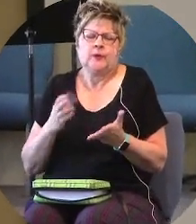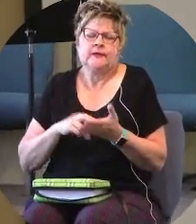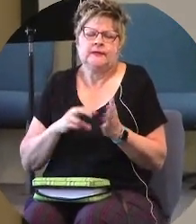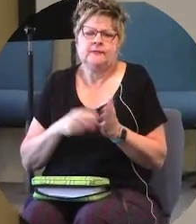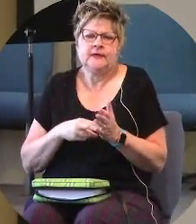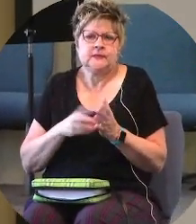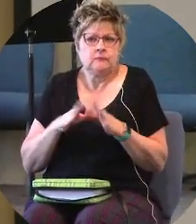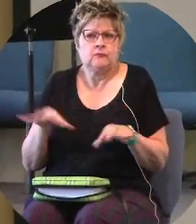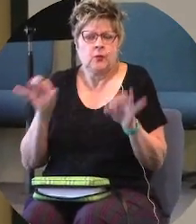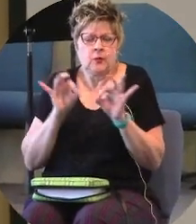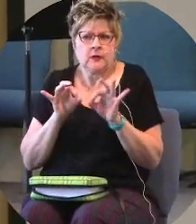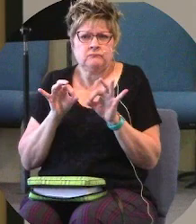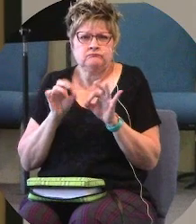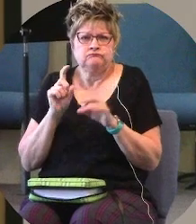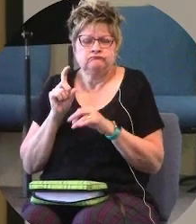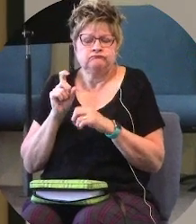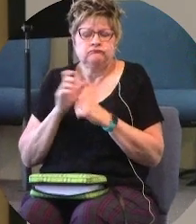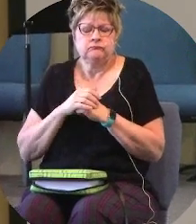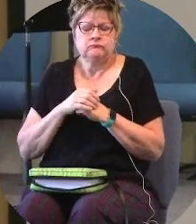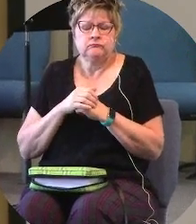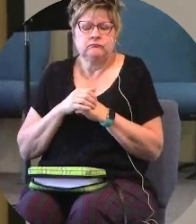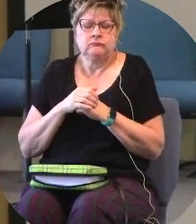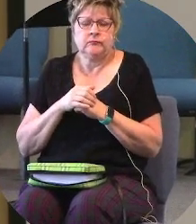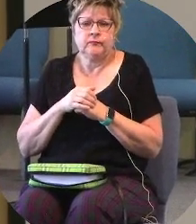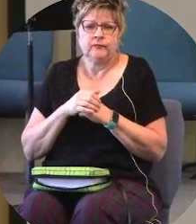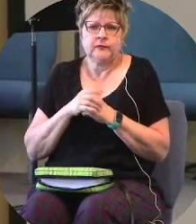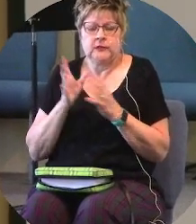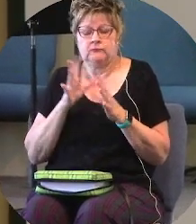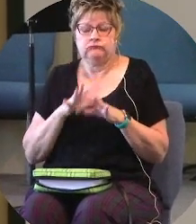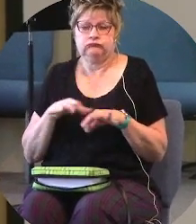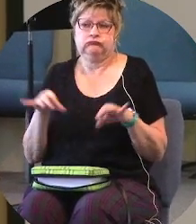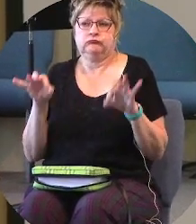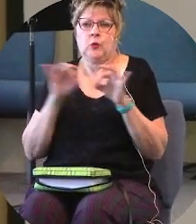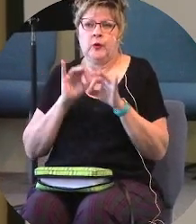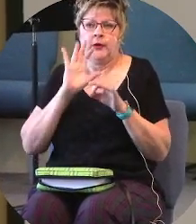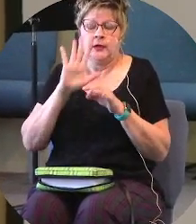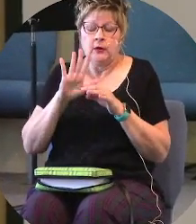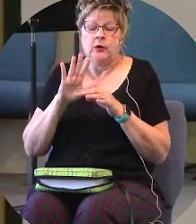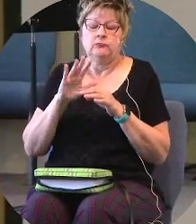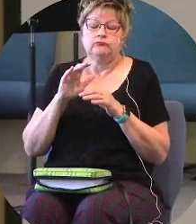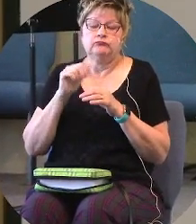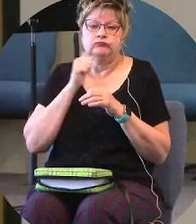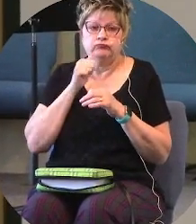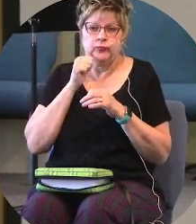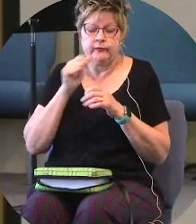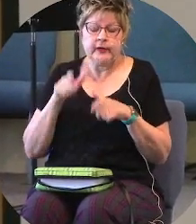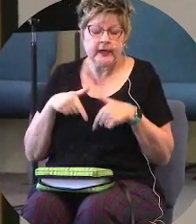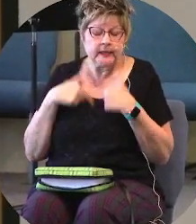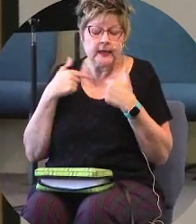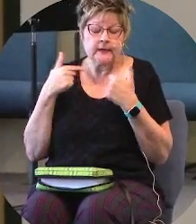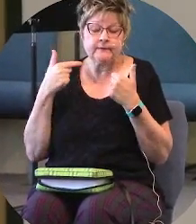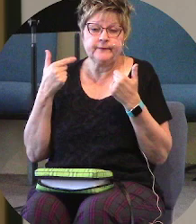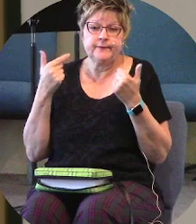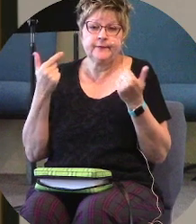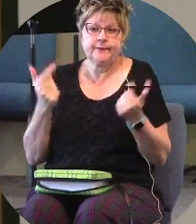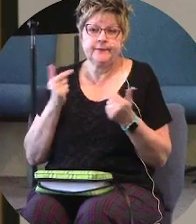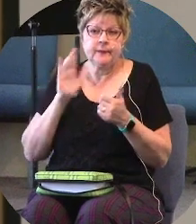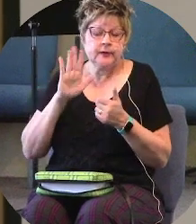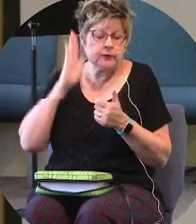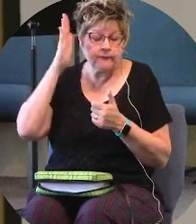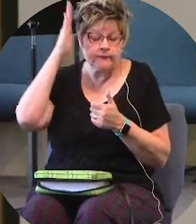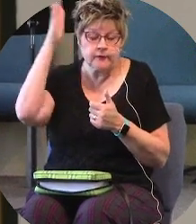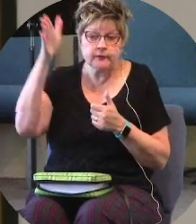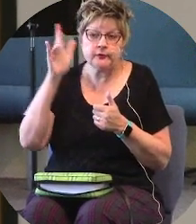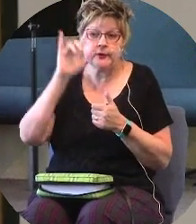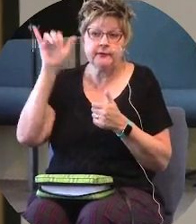to be a Christian? Is it significant in your day-to-day life? Is it significant in your future and your